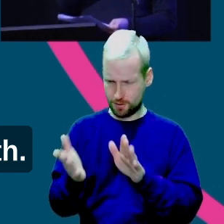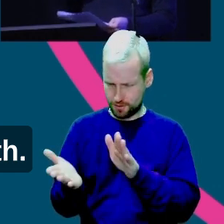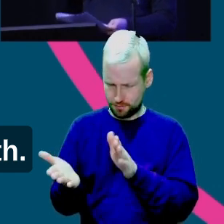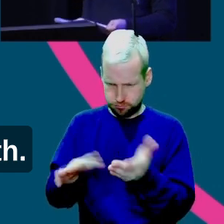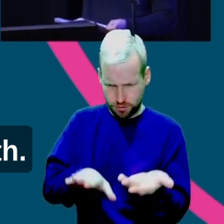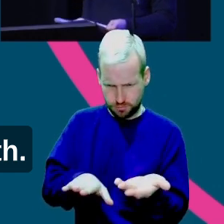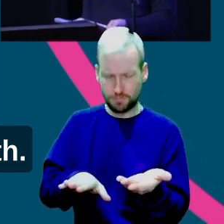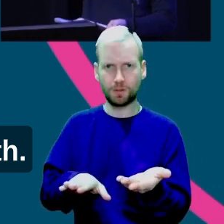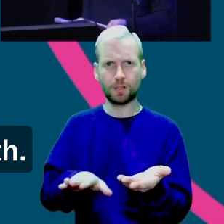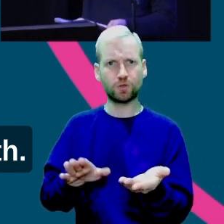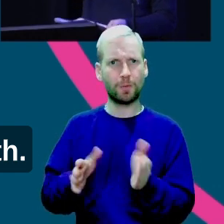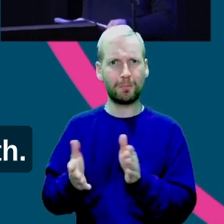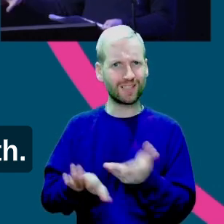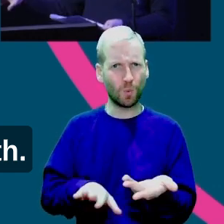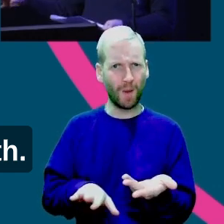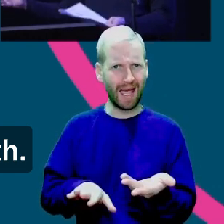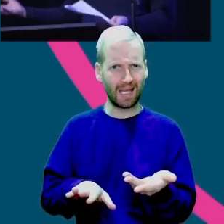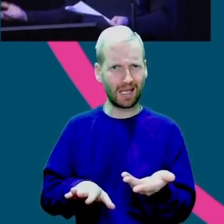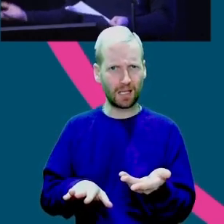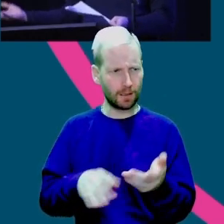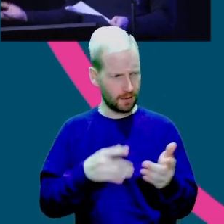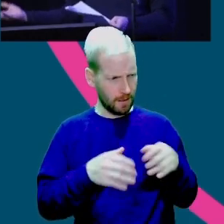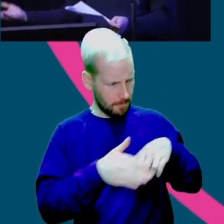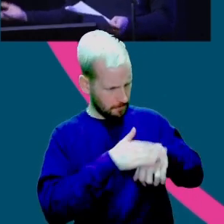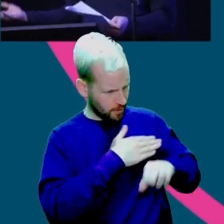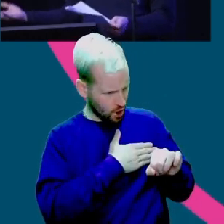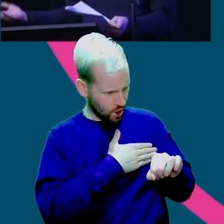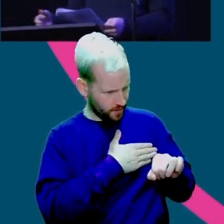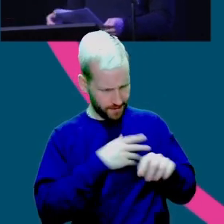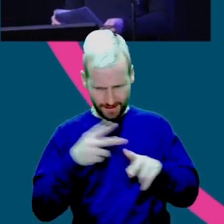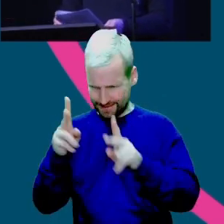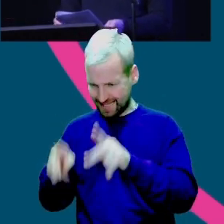parity of esteem between birth and death. Why is that?